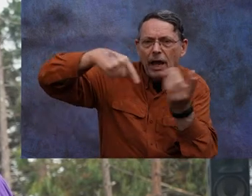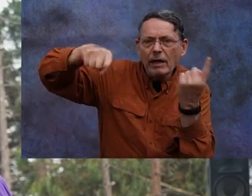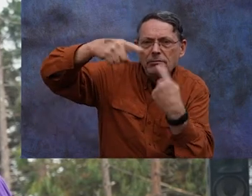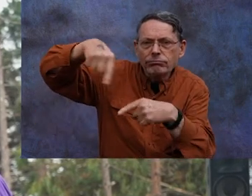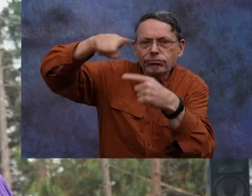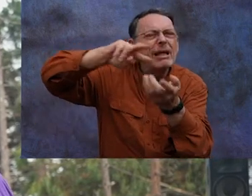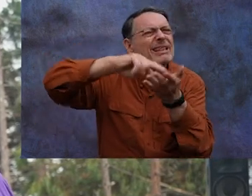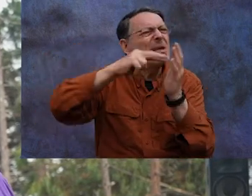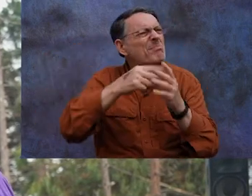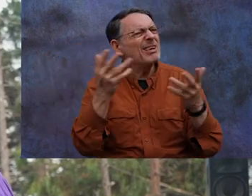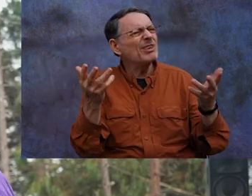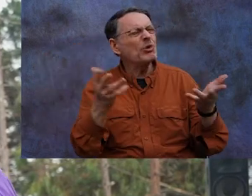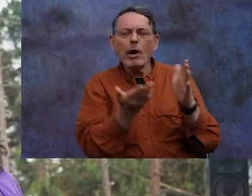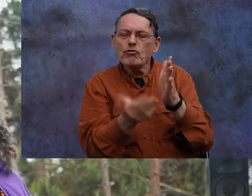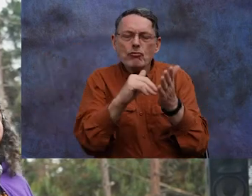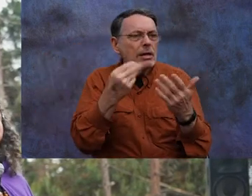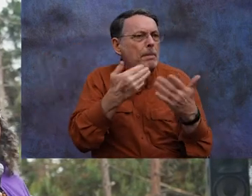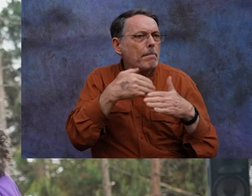and regeneration and renewal.